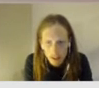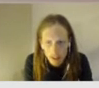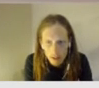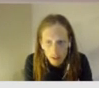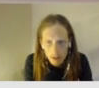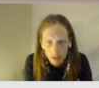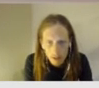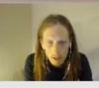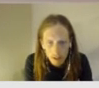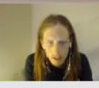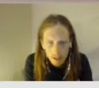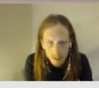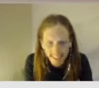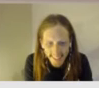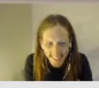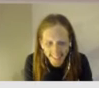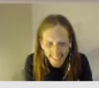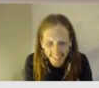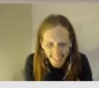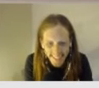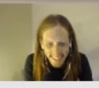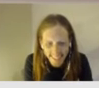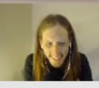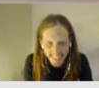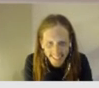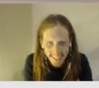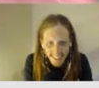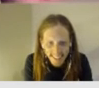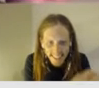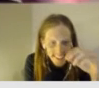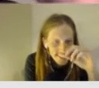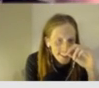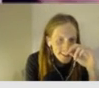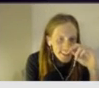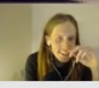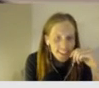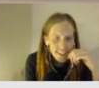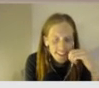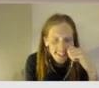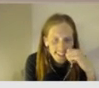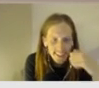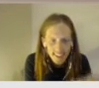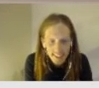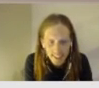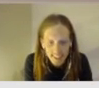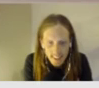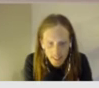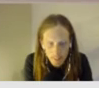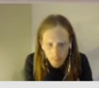know, it's a shooting gallery. I think part of the challenge in Houston is that we love